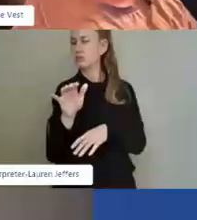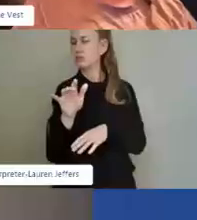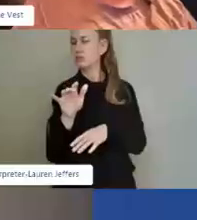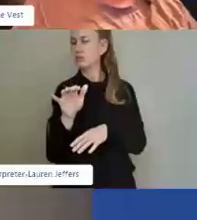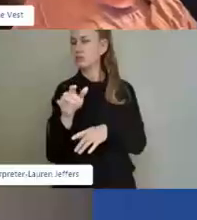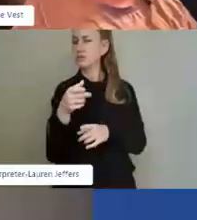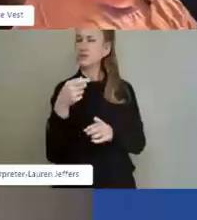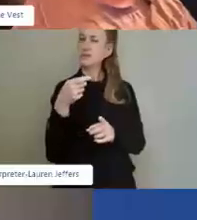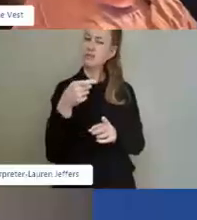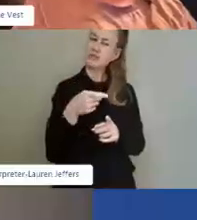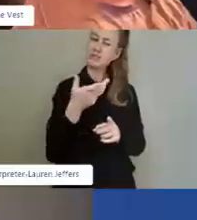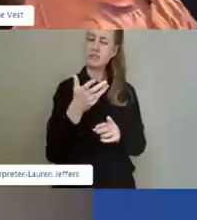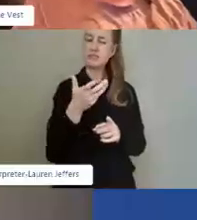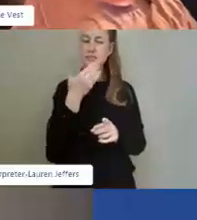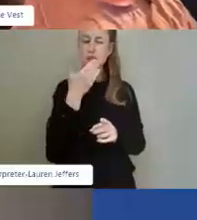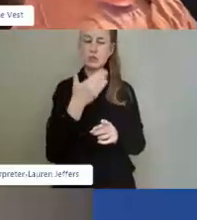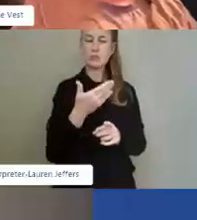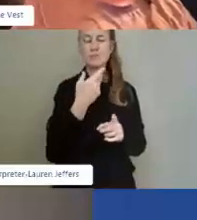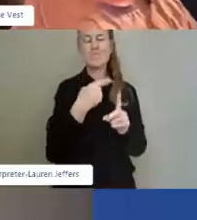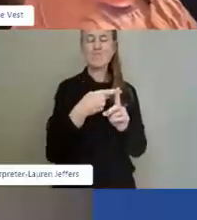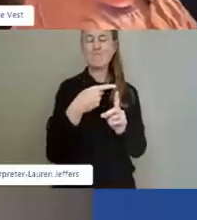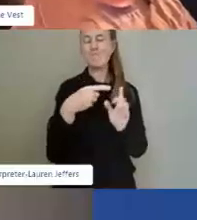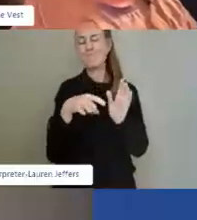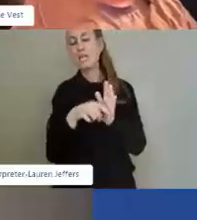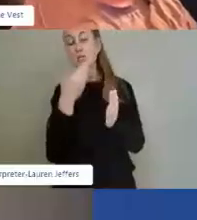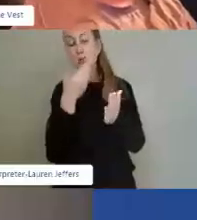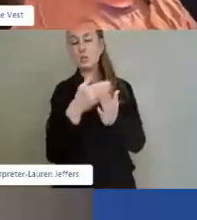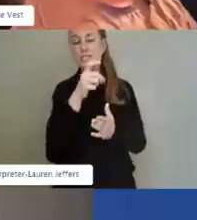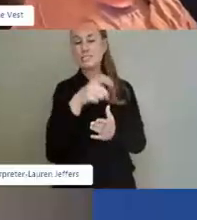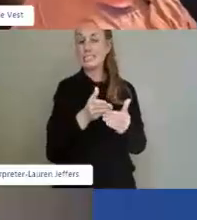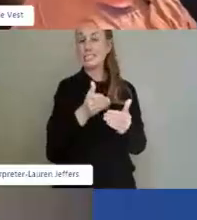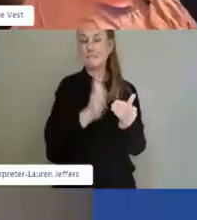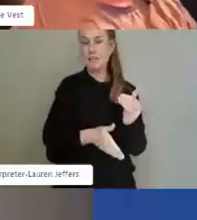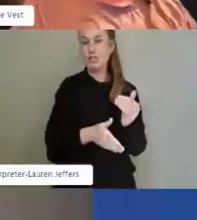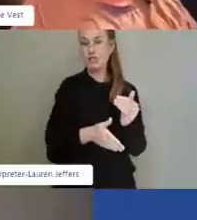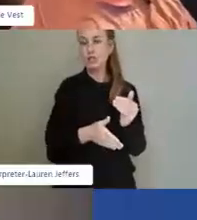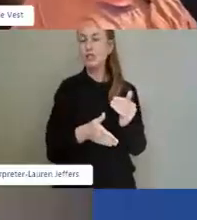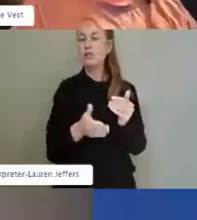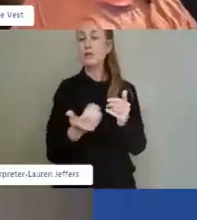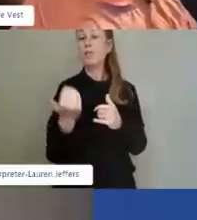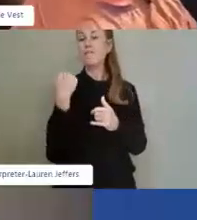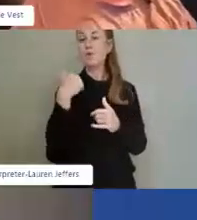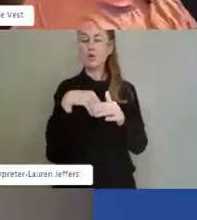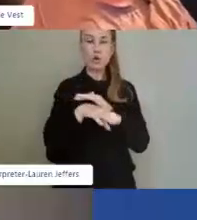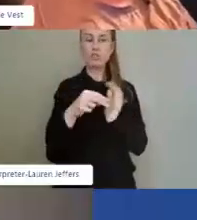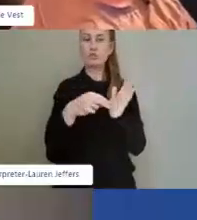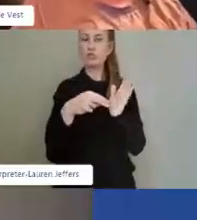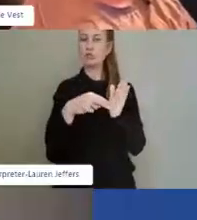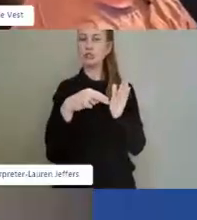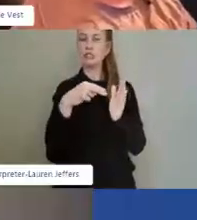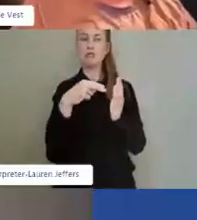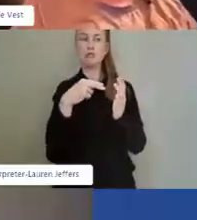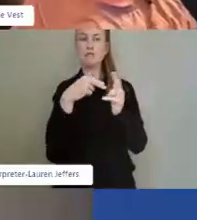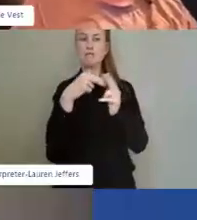good and bad. I mean, it's good because it needs to be done, but you know, there was the day when you'd walk into a nursing facility and they would see that you were